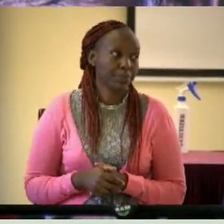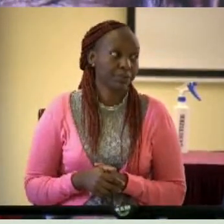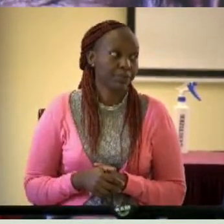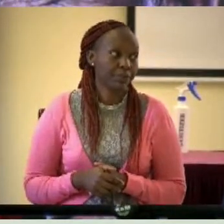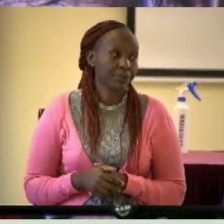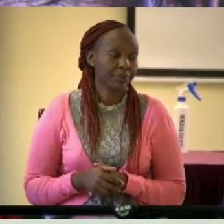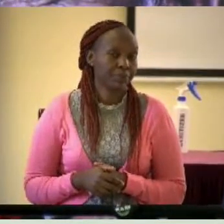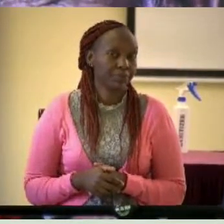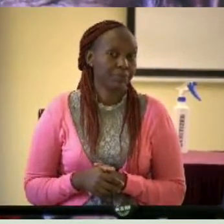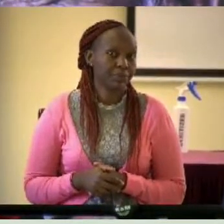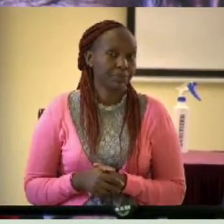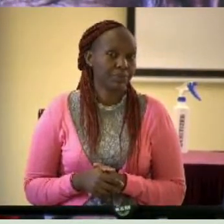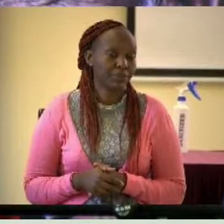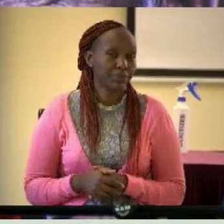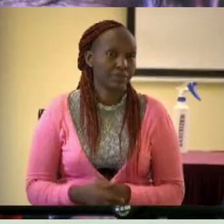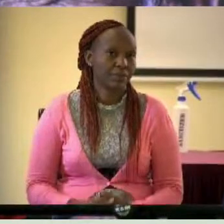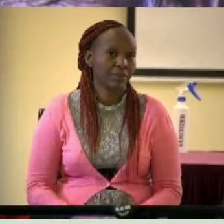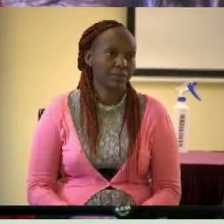we